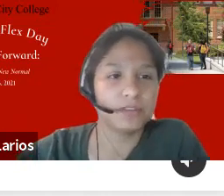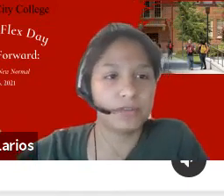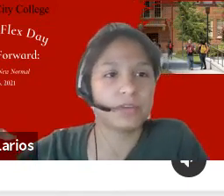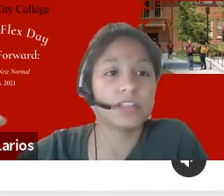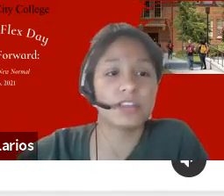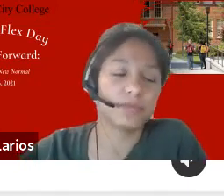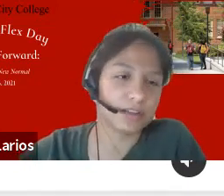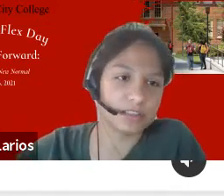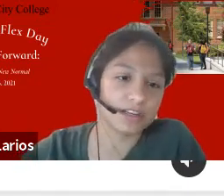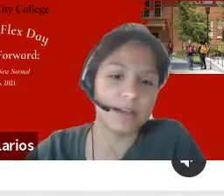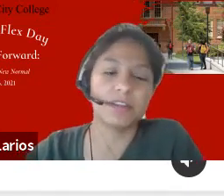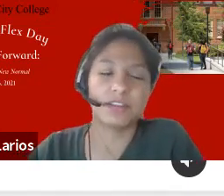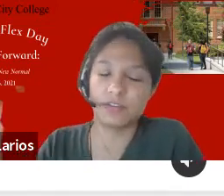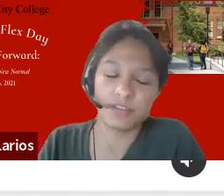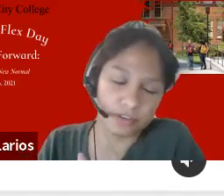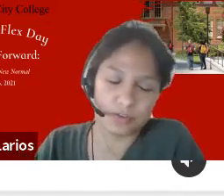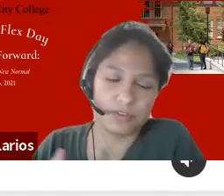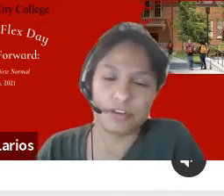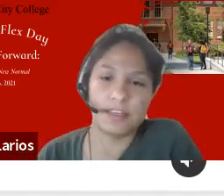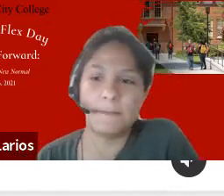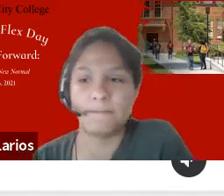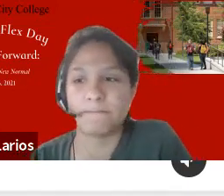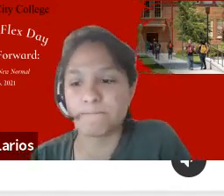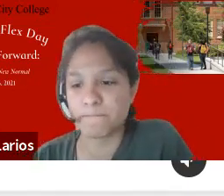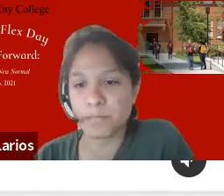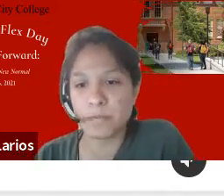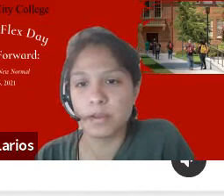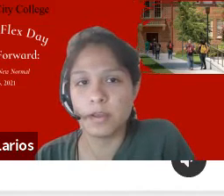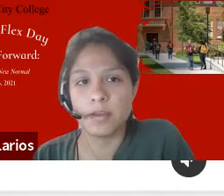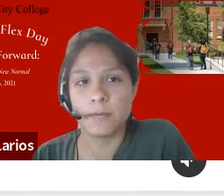follow-up to continue the process on AIM, but the student's the first one who starts it.